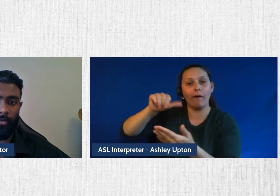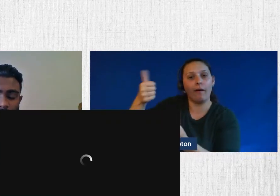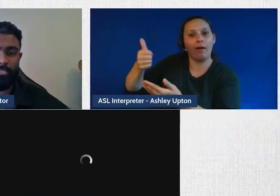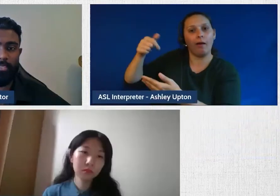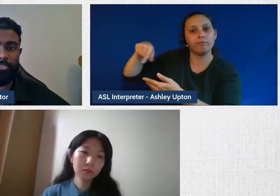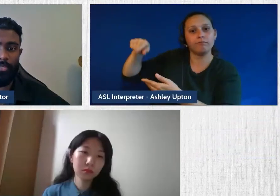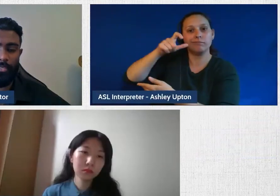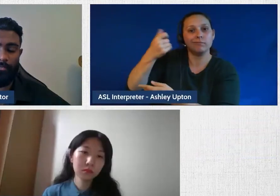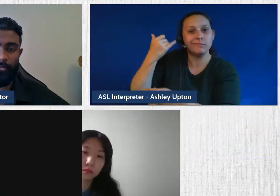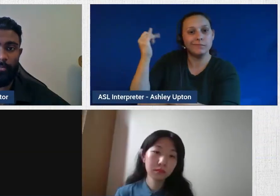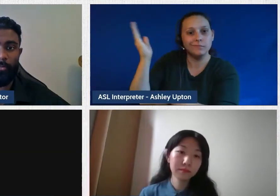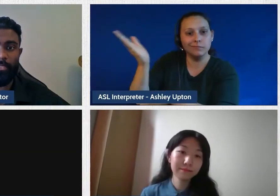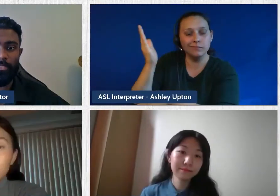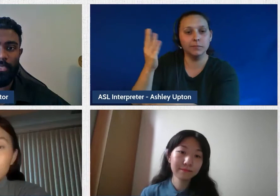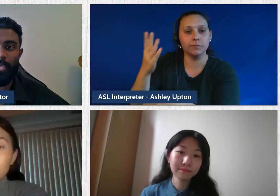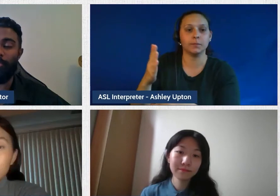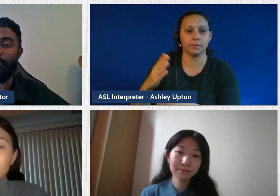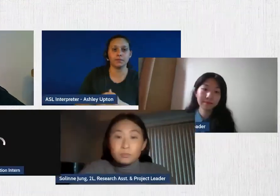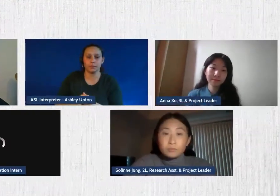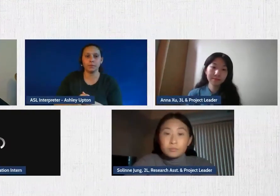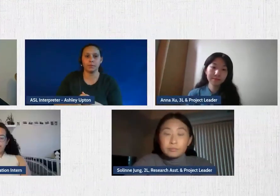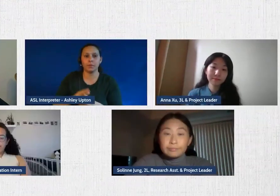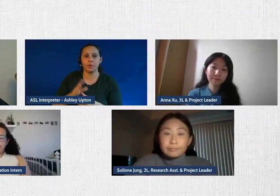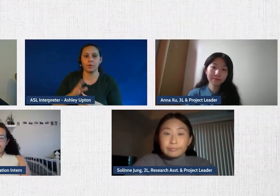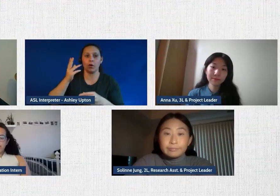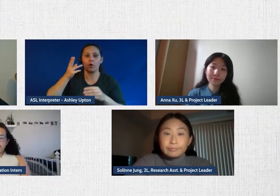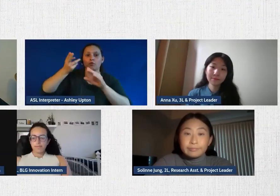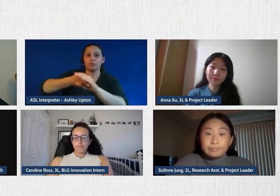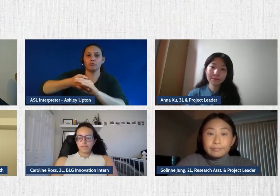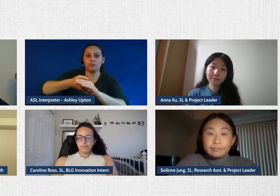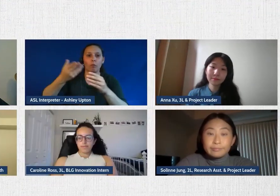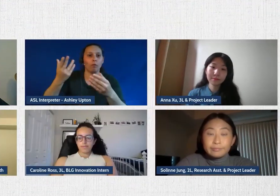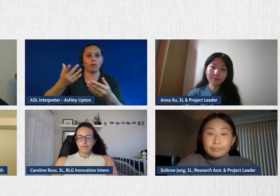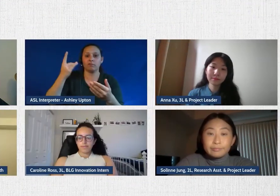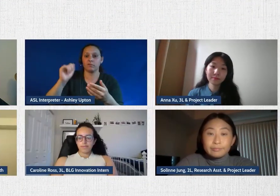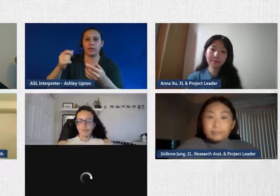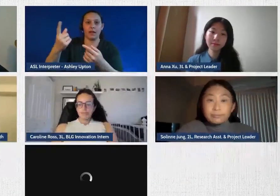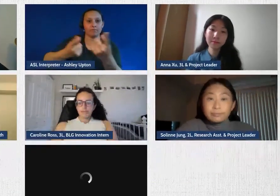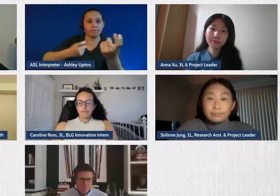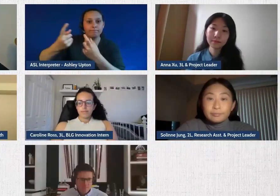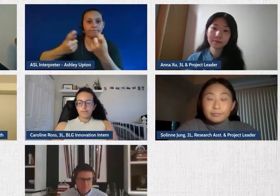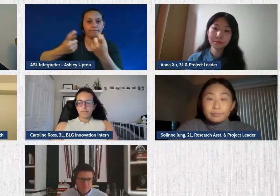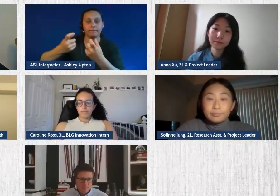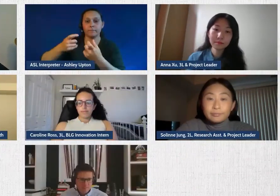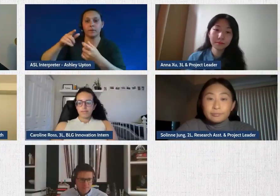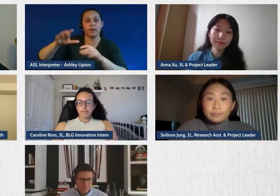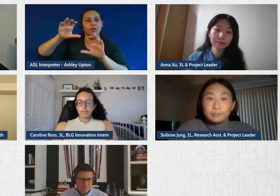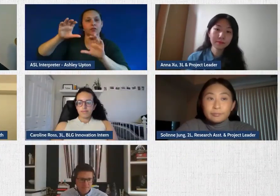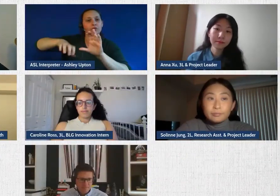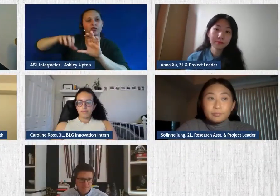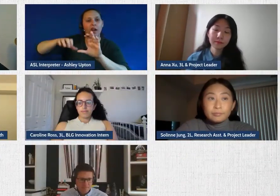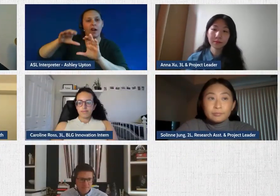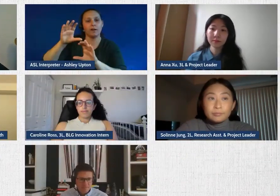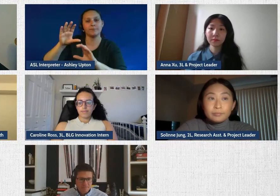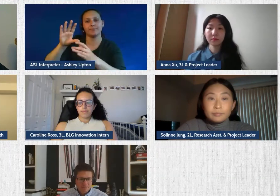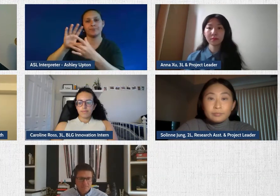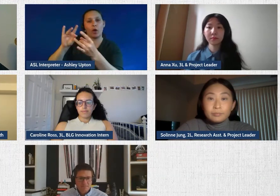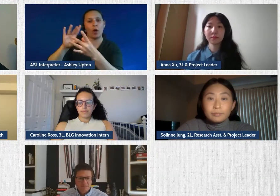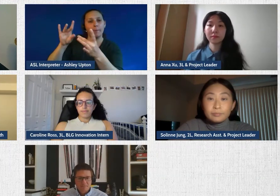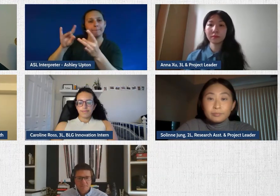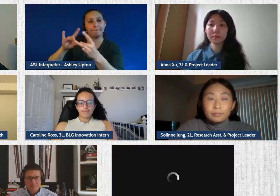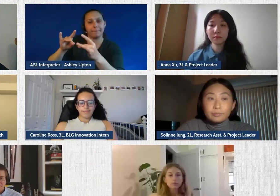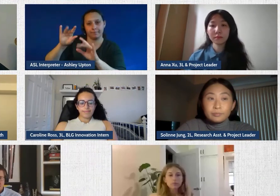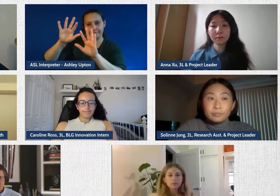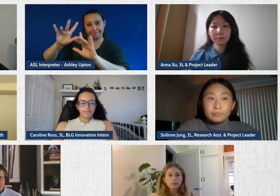everyone on stage in a few moments. And you can please place those questions in the chat, in the comments section, and we'll be happy to answer it. Thank you.